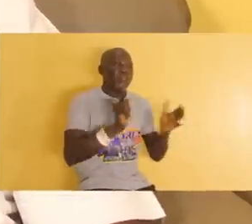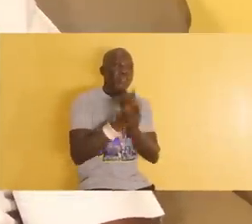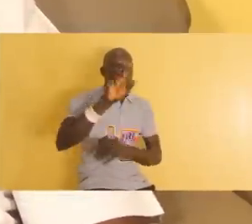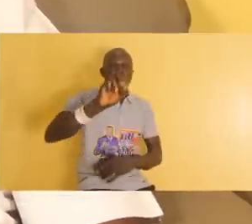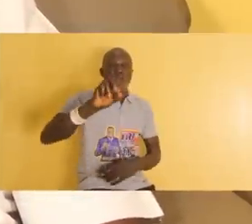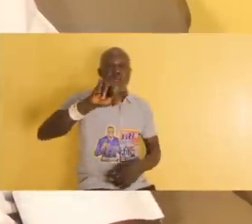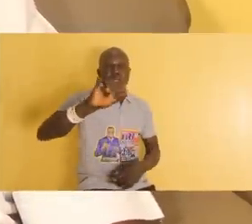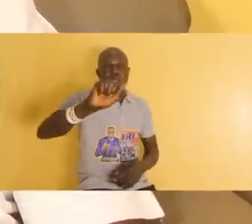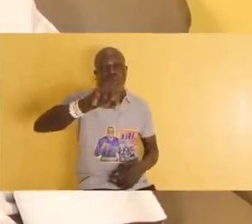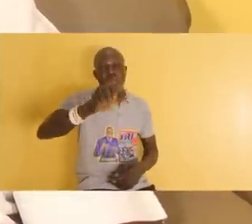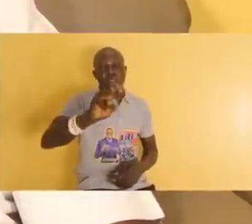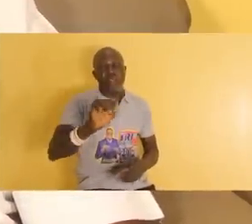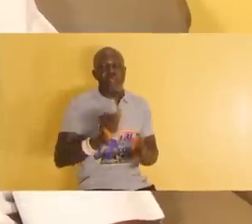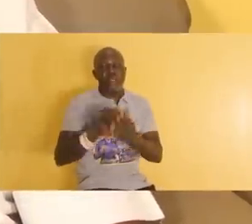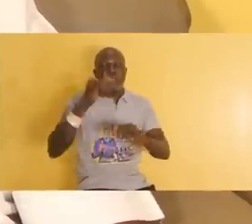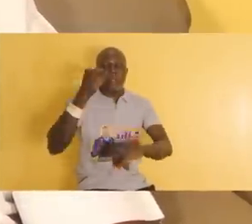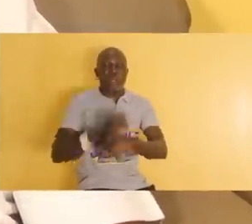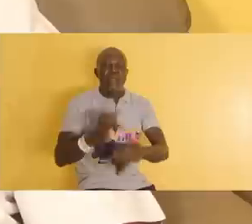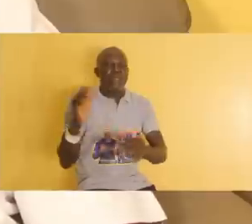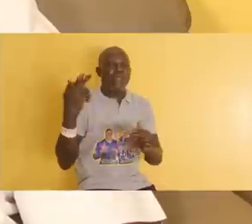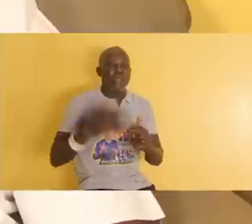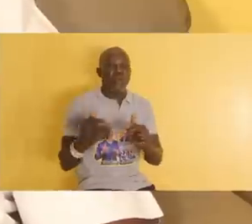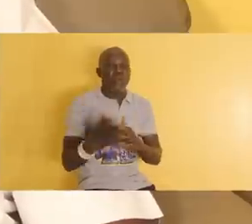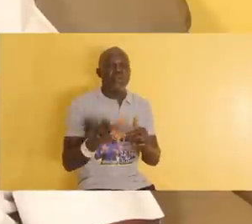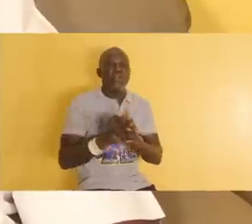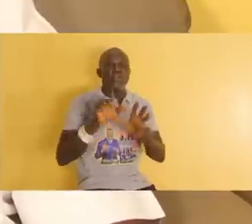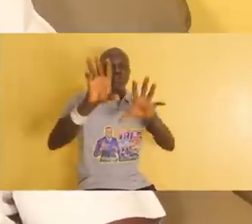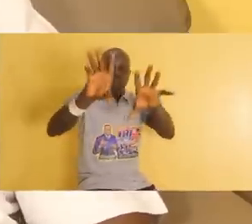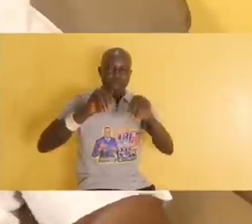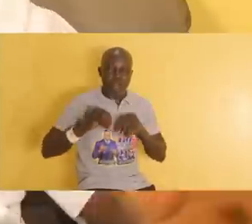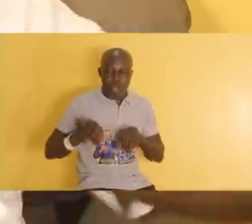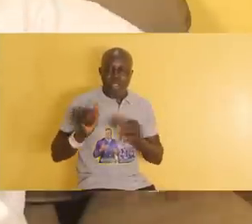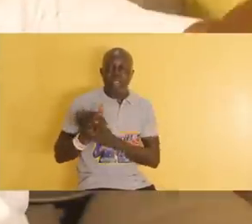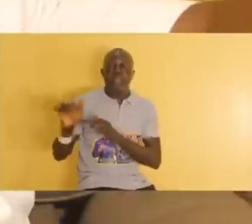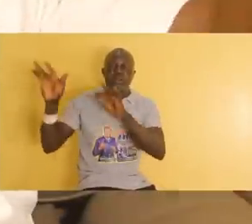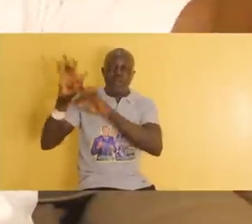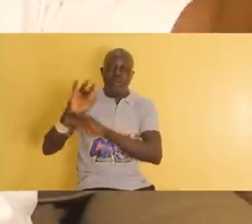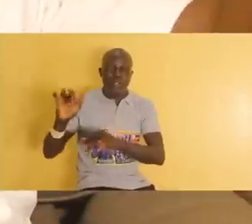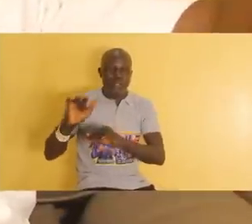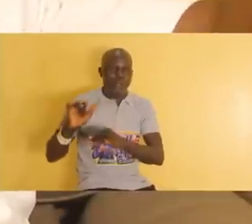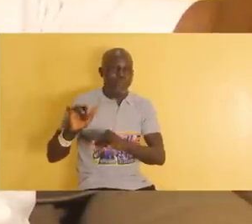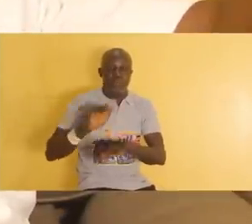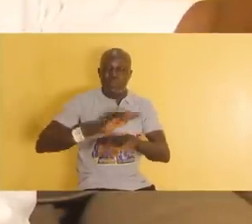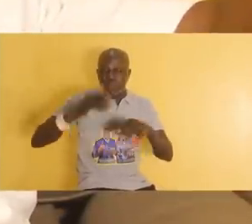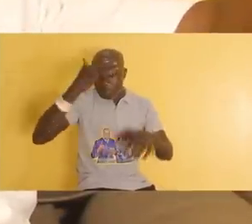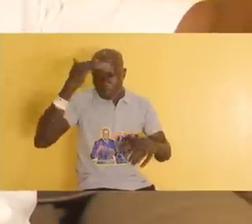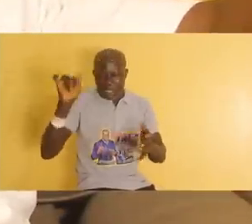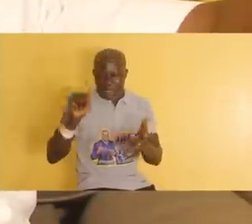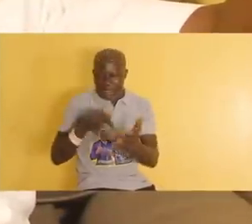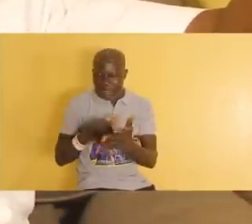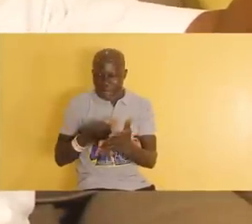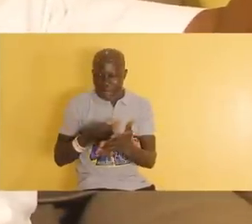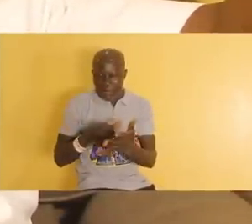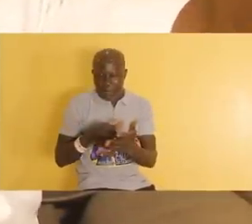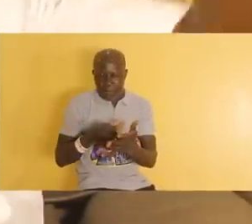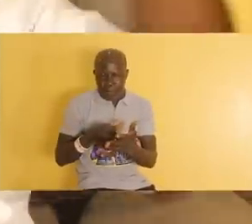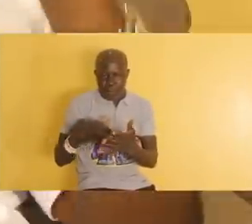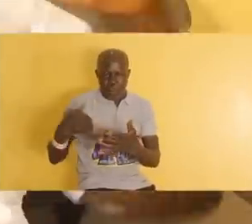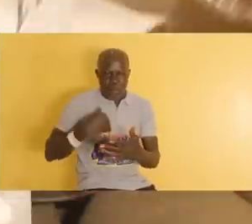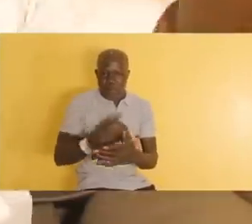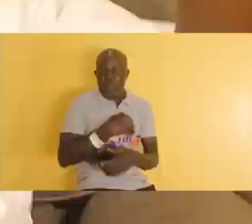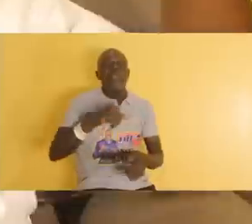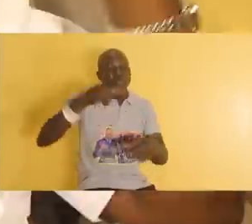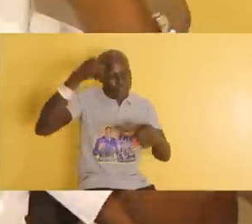no, so I saw anybody in the bad room for Jesus. In the name of Jesus, Wari, I know ah, yes. Don't forget us. Ah, God, we